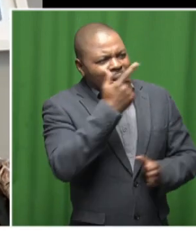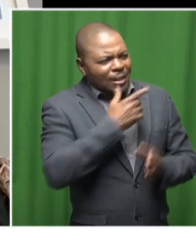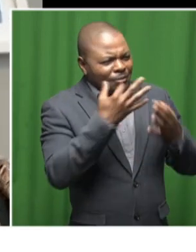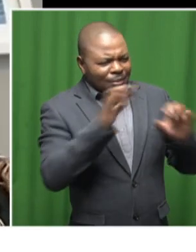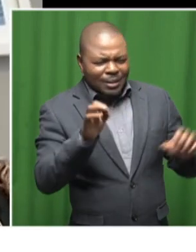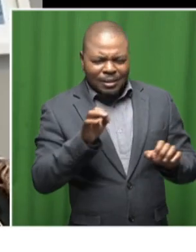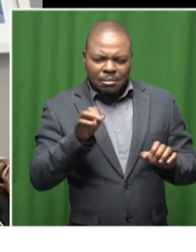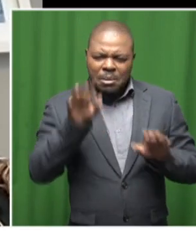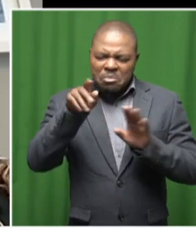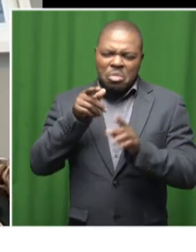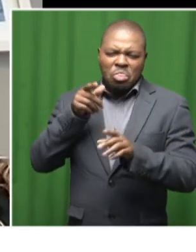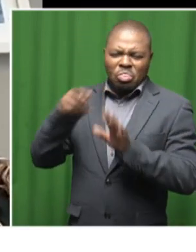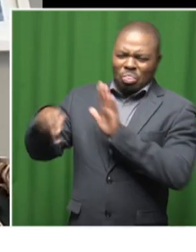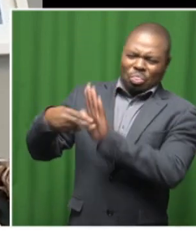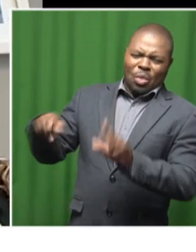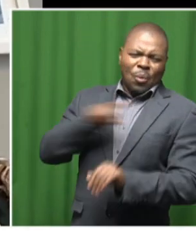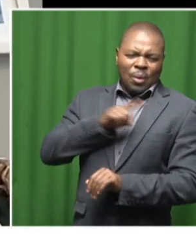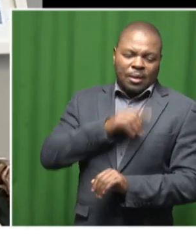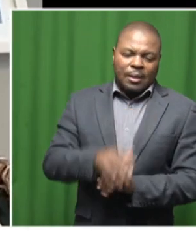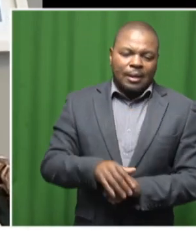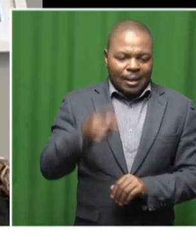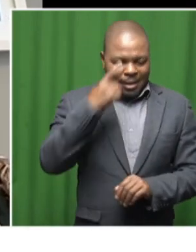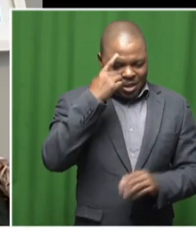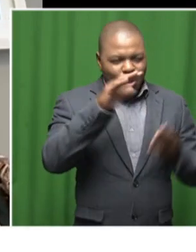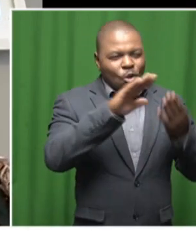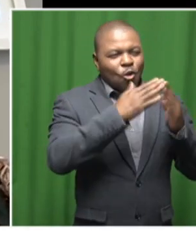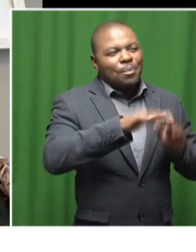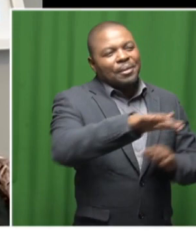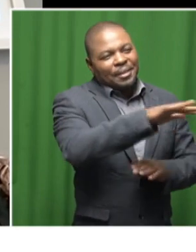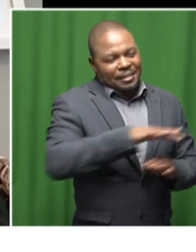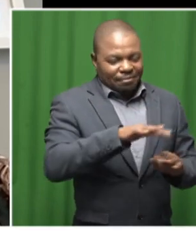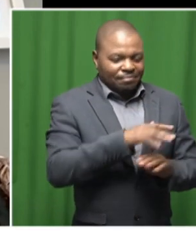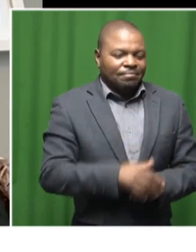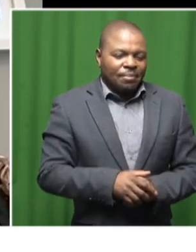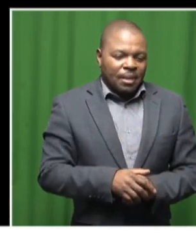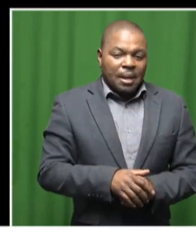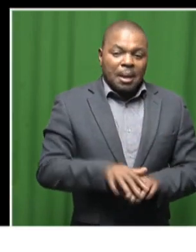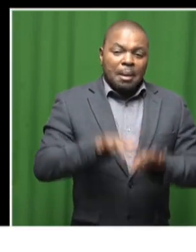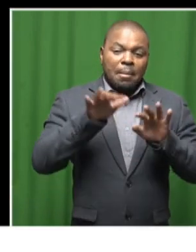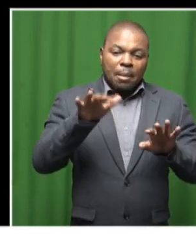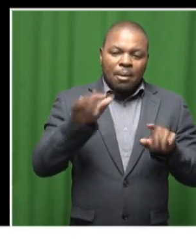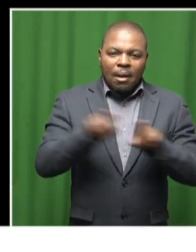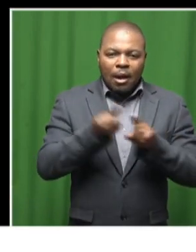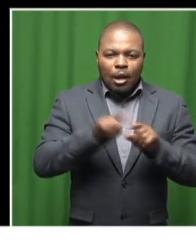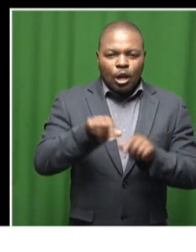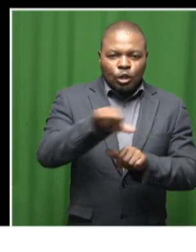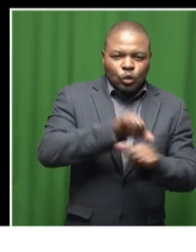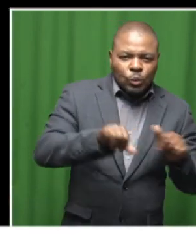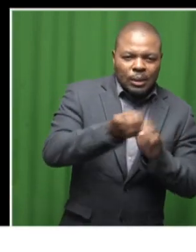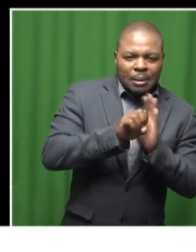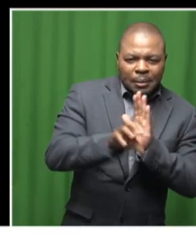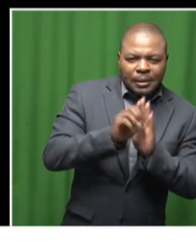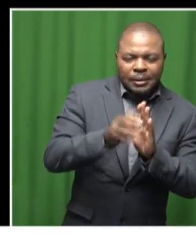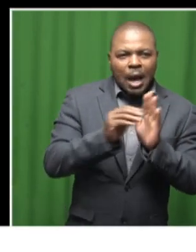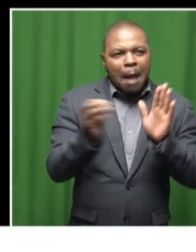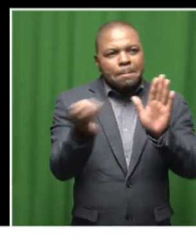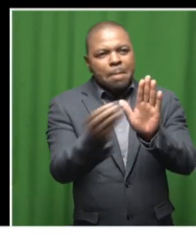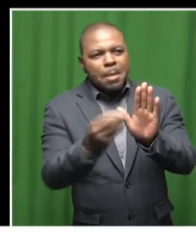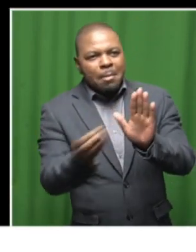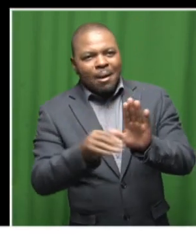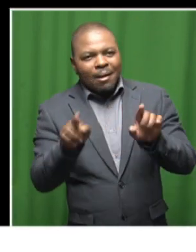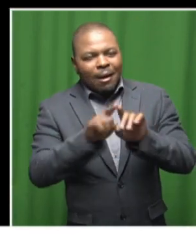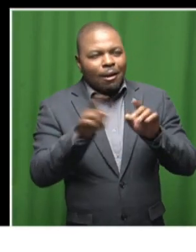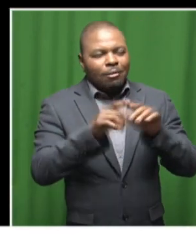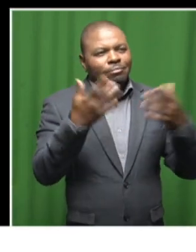I think it's actually more societal. If you look around and you can see everyone that are posting social media, those that are actually